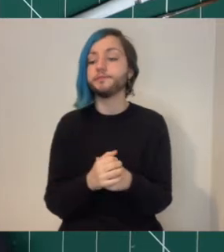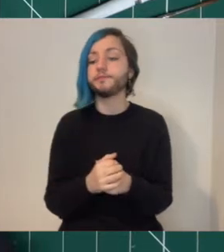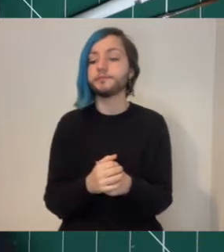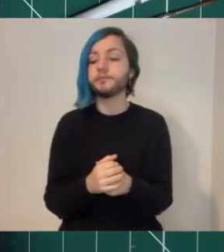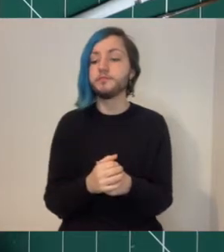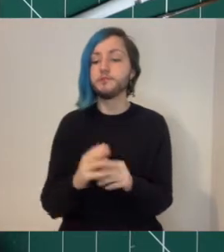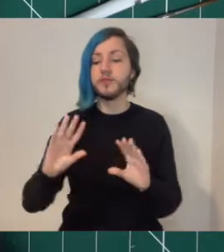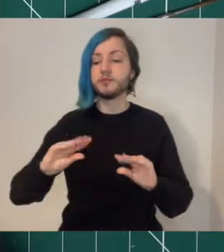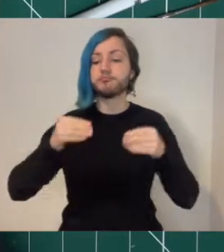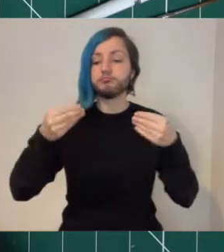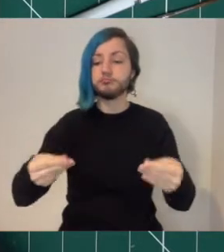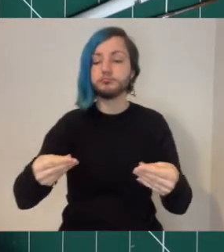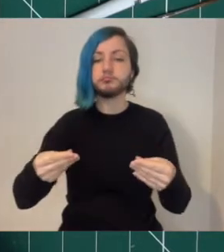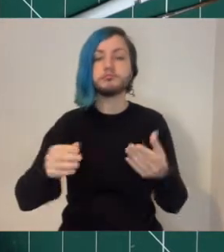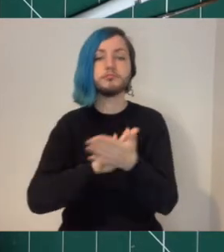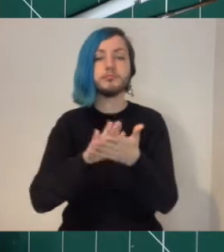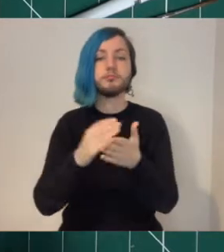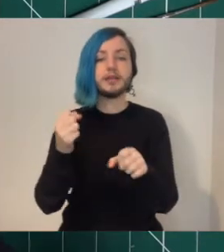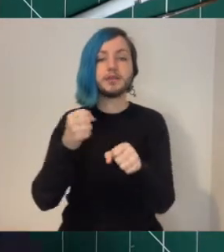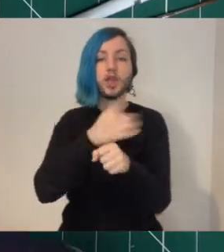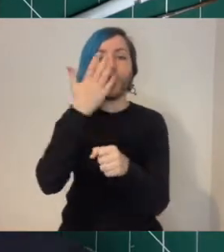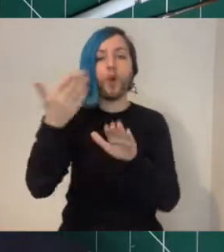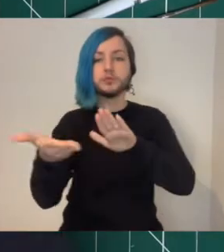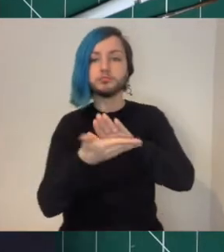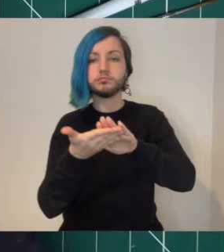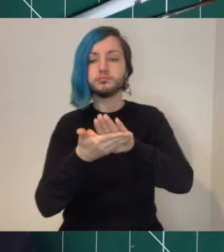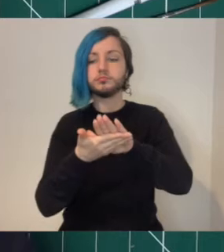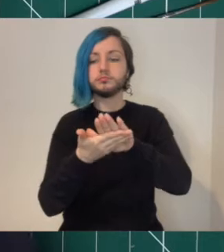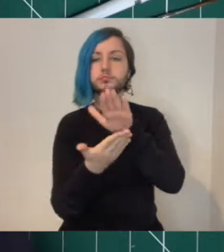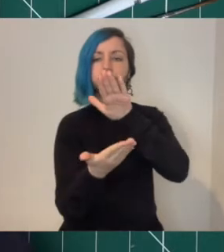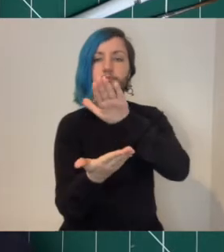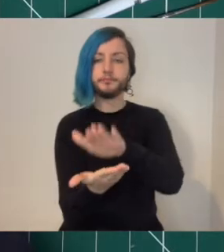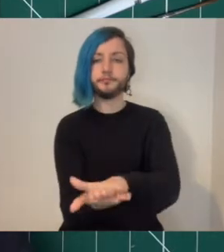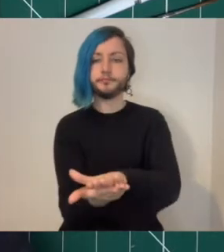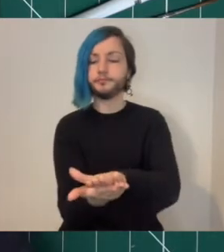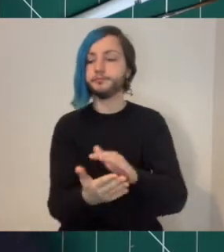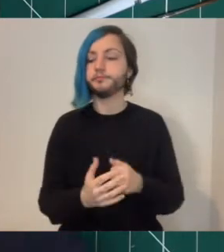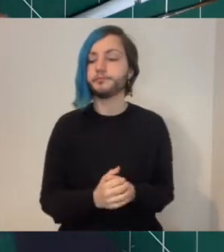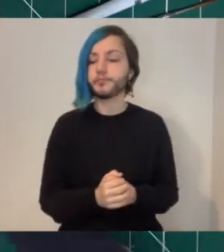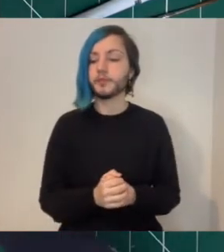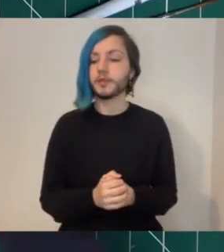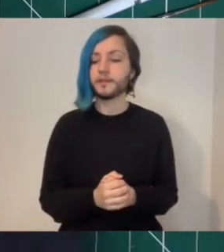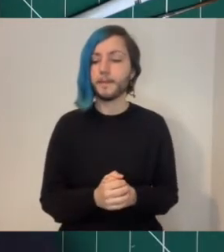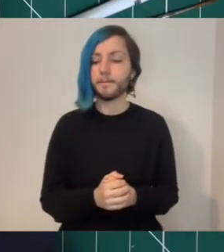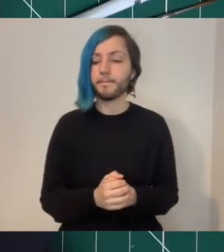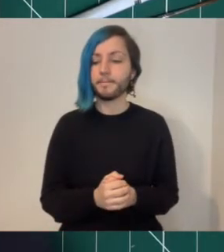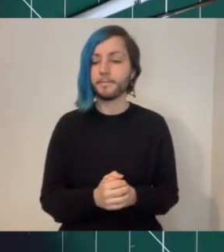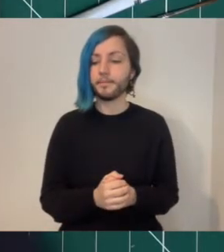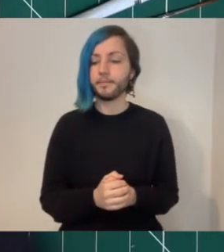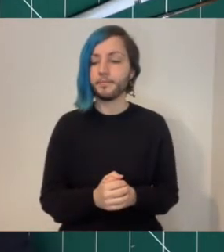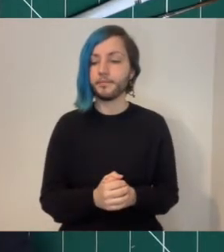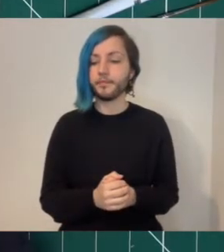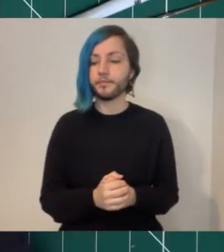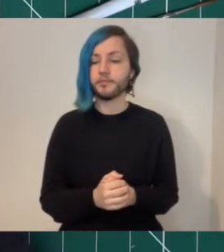leaf, and very simply you're turning it around so that you've got the gold facing down, and you